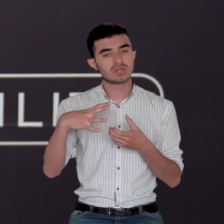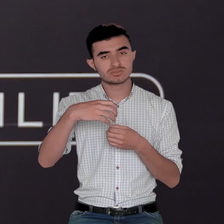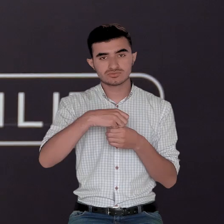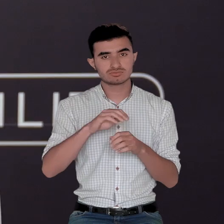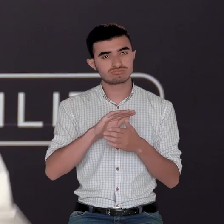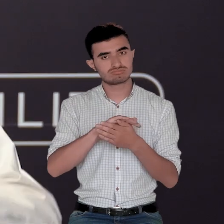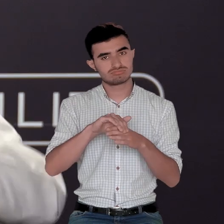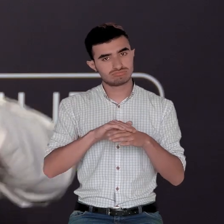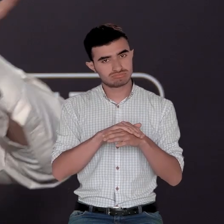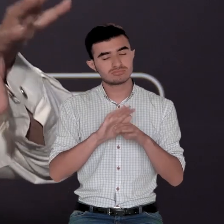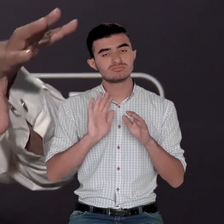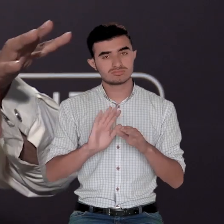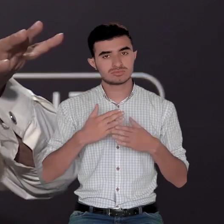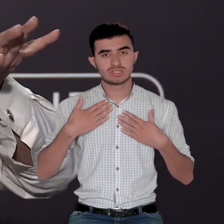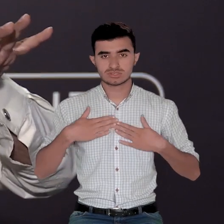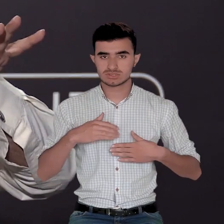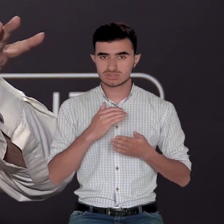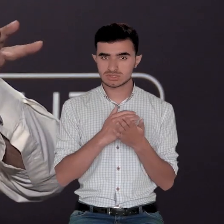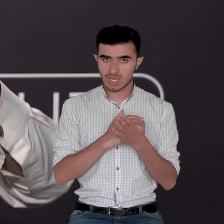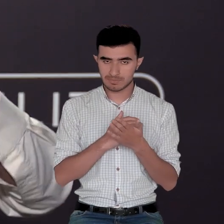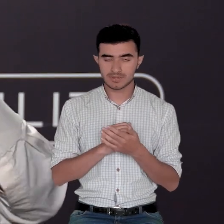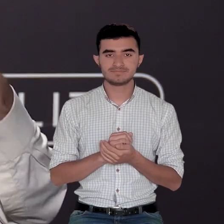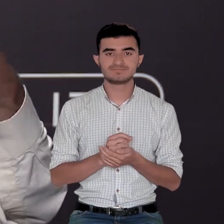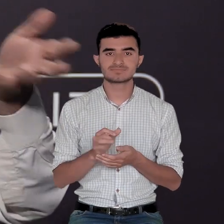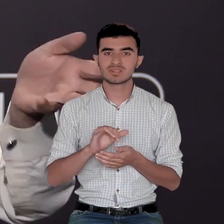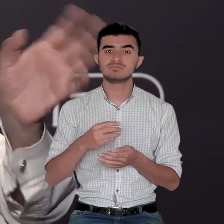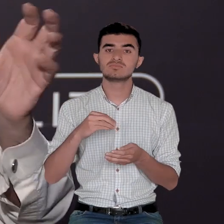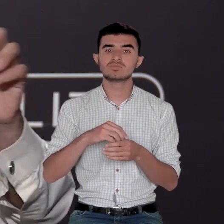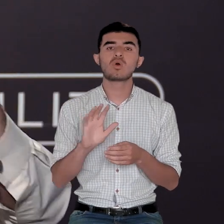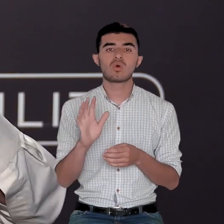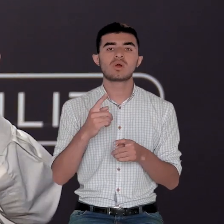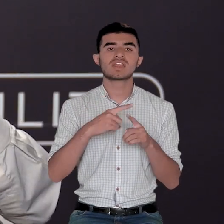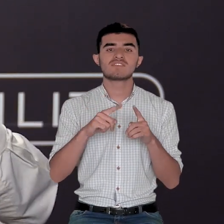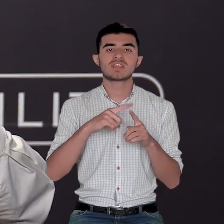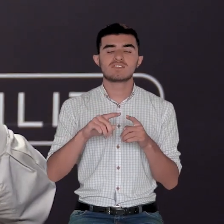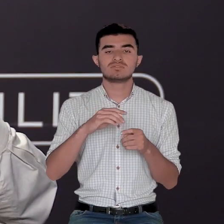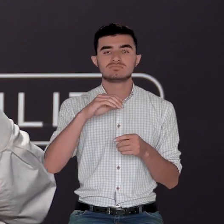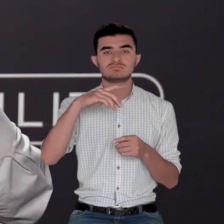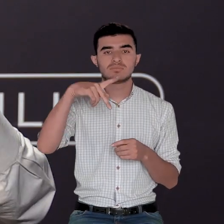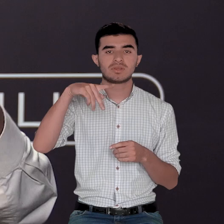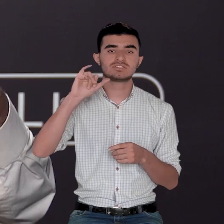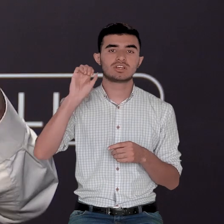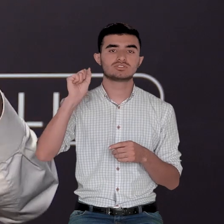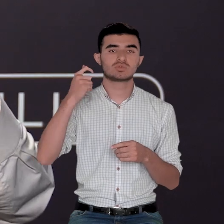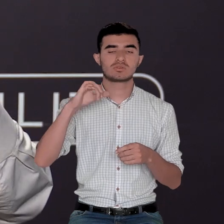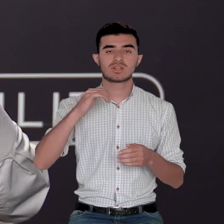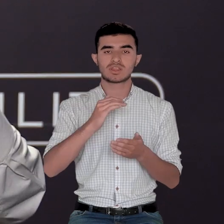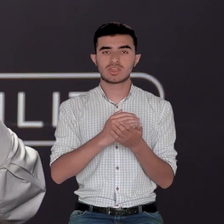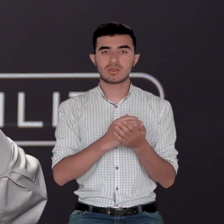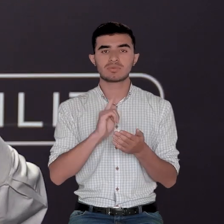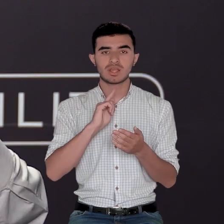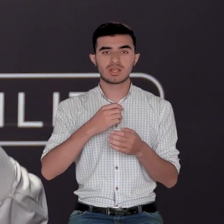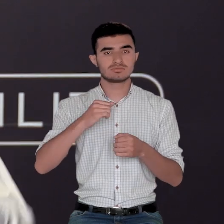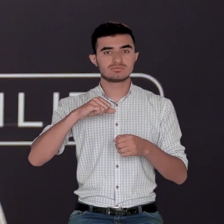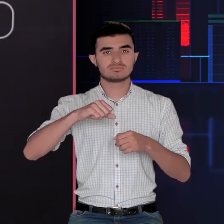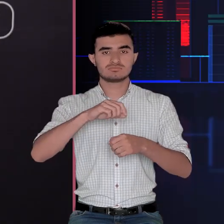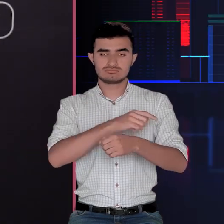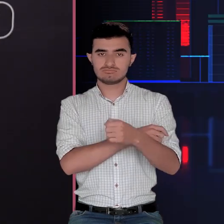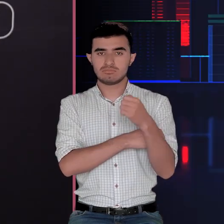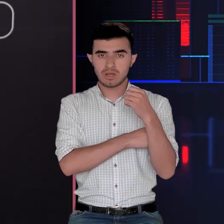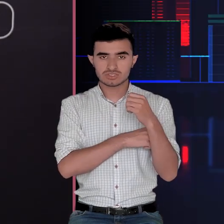body. So unlike other therapies which work, let's say physiotherapy works on muscles and joints and ligaments